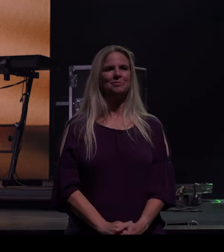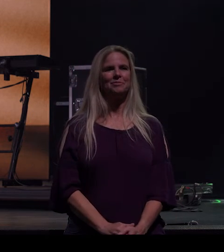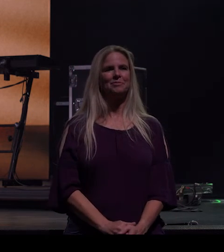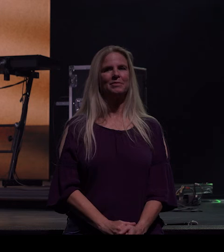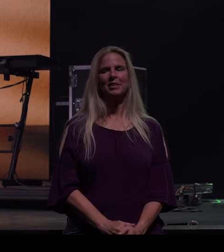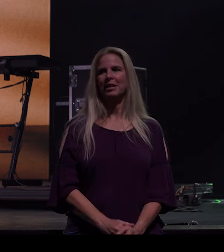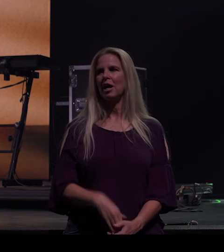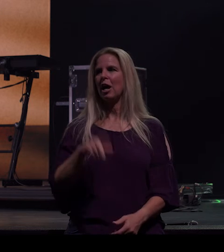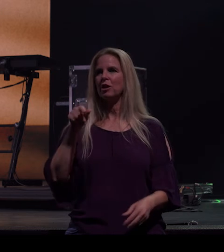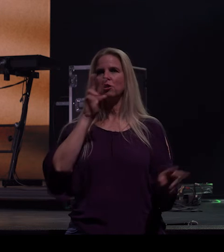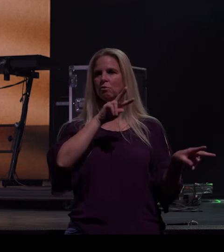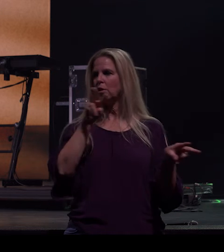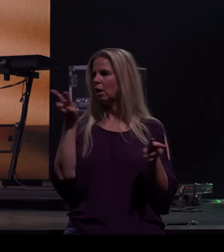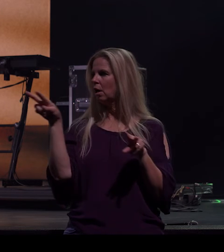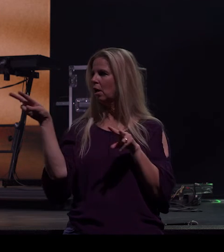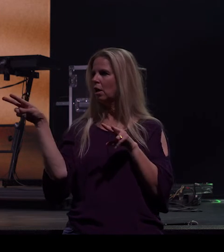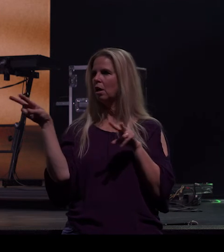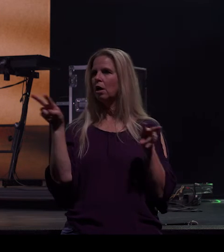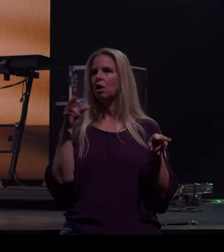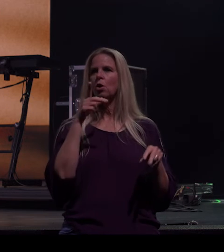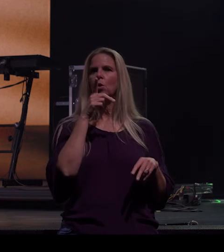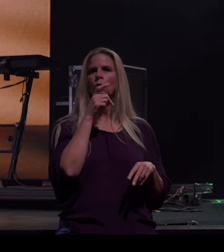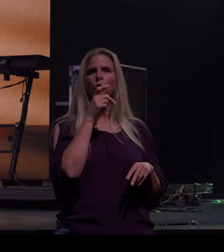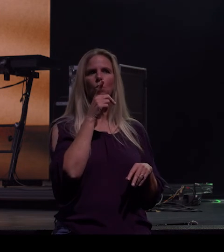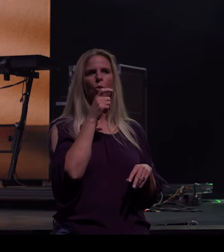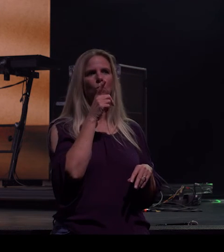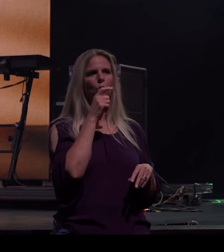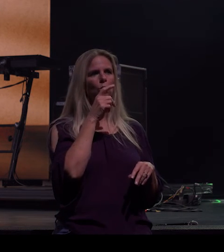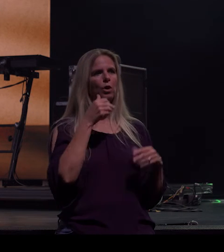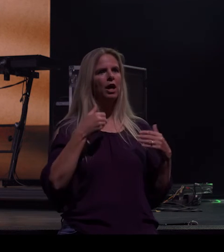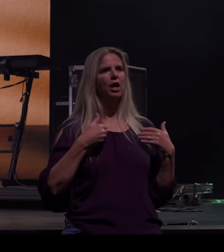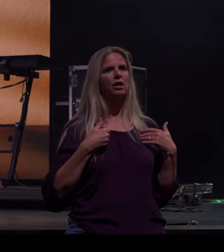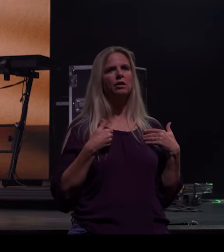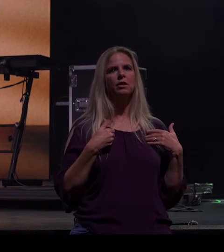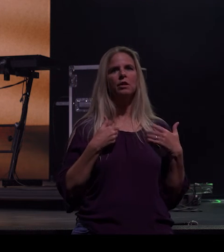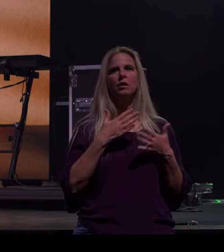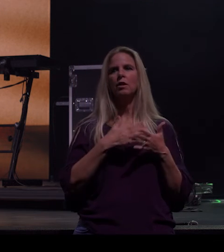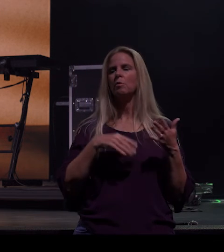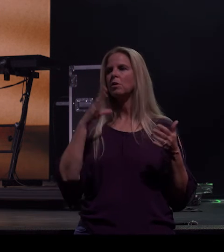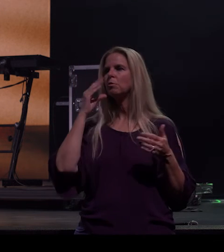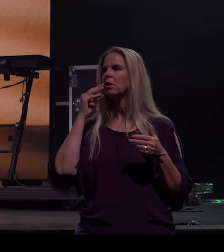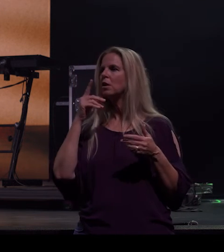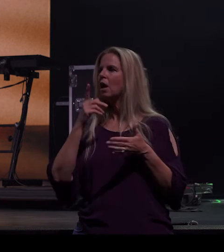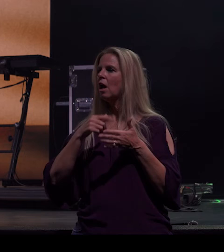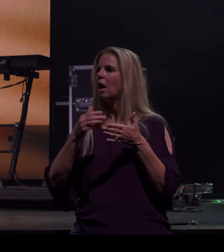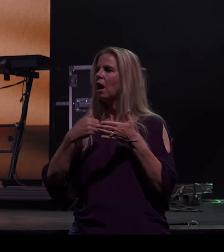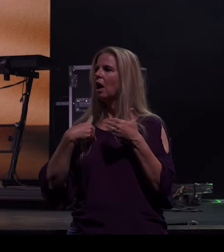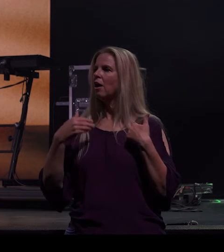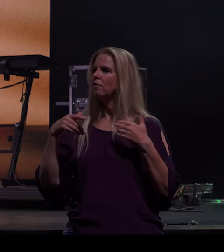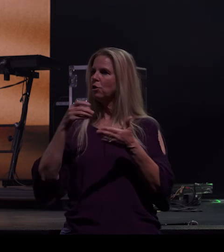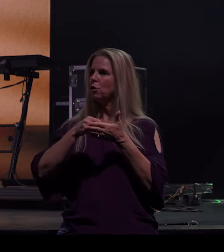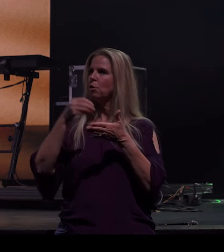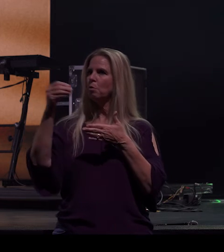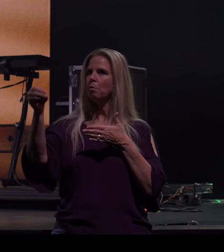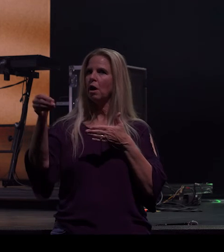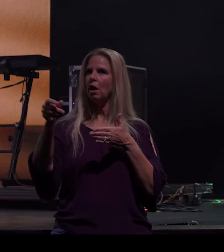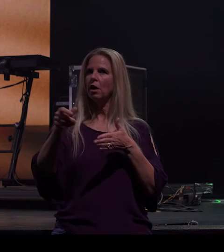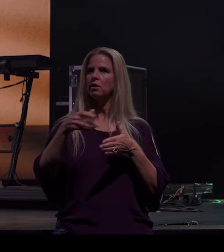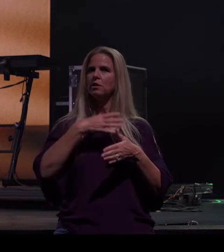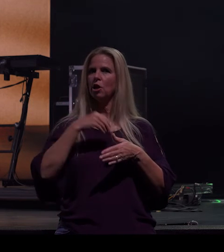I should have scanned the audience and been like, who has some experience? Sir, have you bought a snowblower? Thank you.